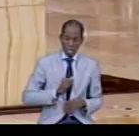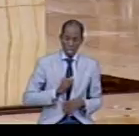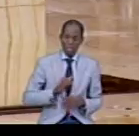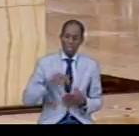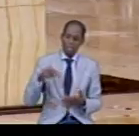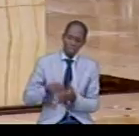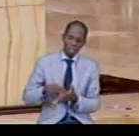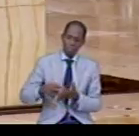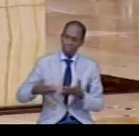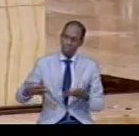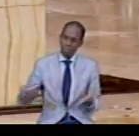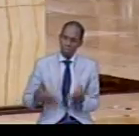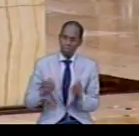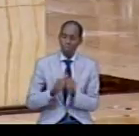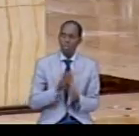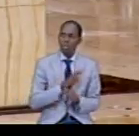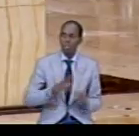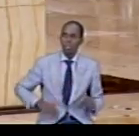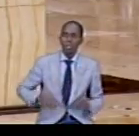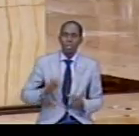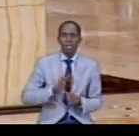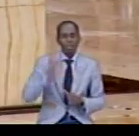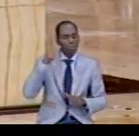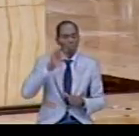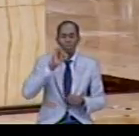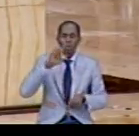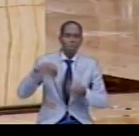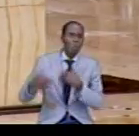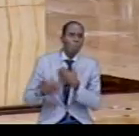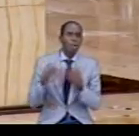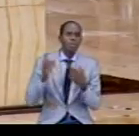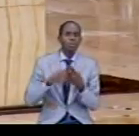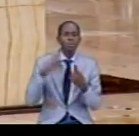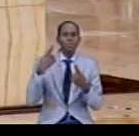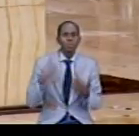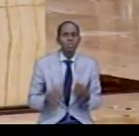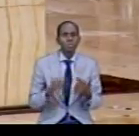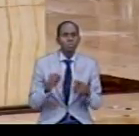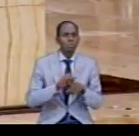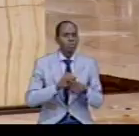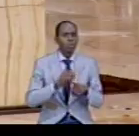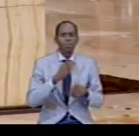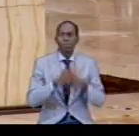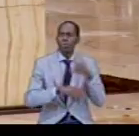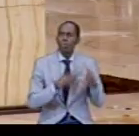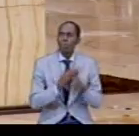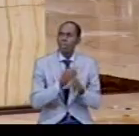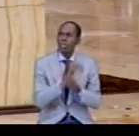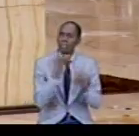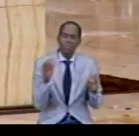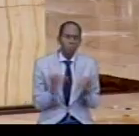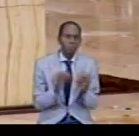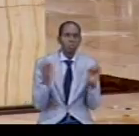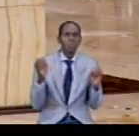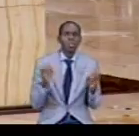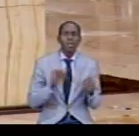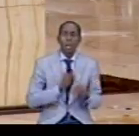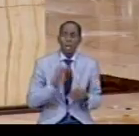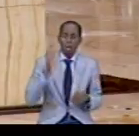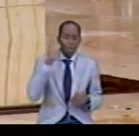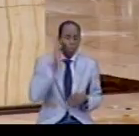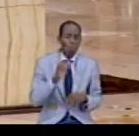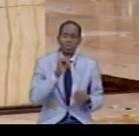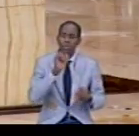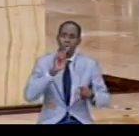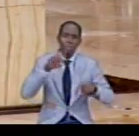I will not go back to the rituals anymore to those ceremonies anymore I will